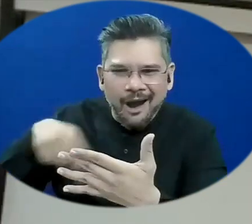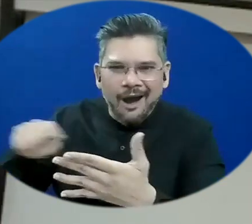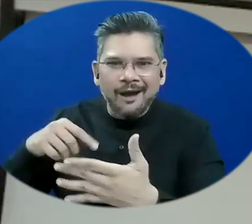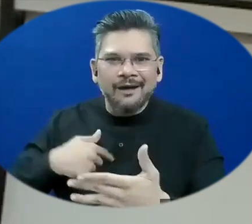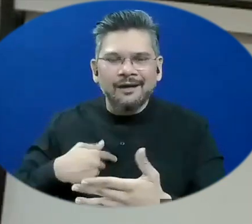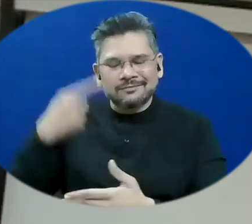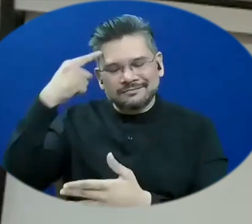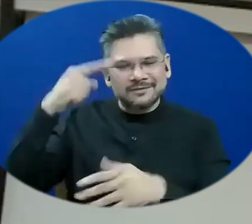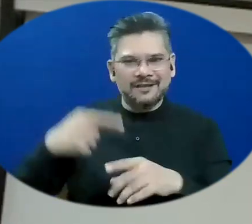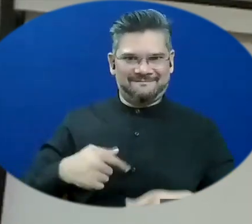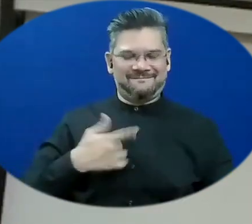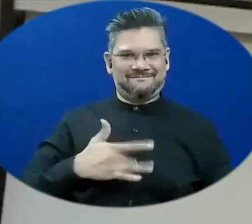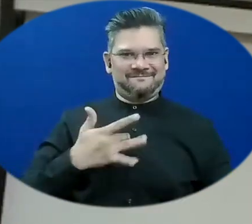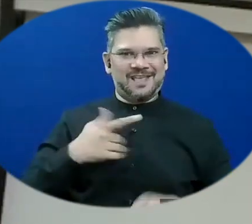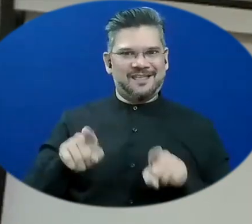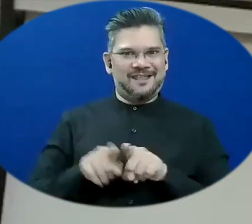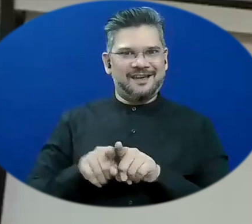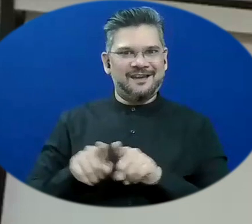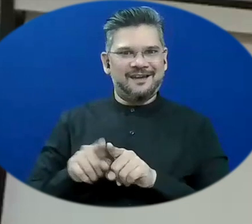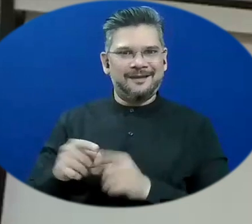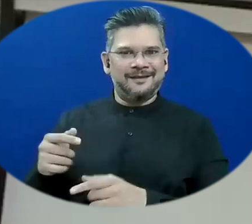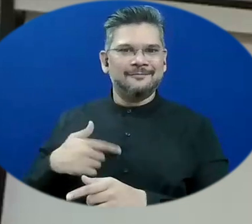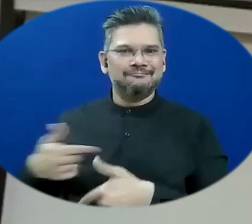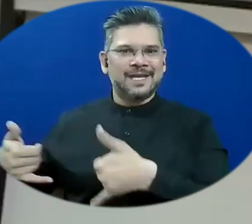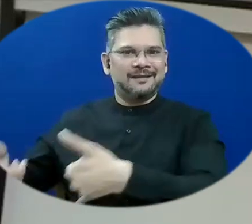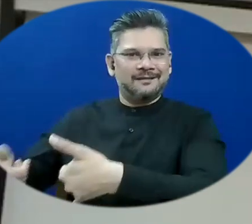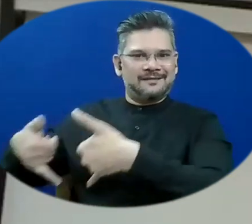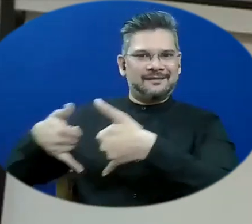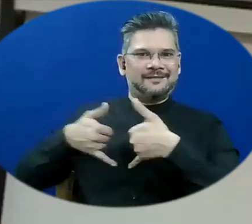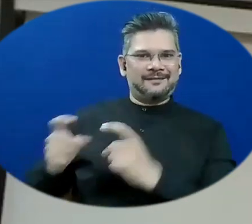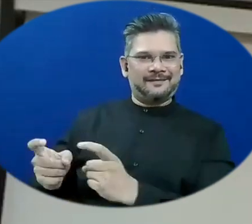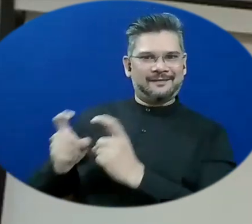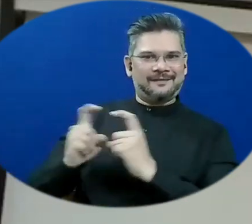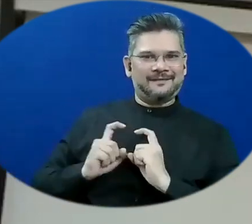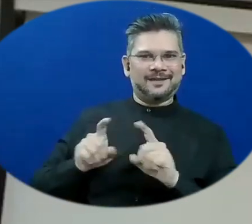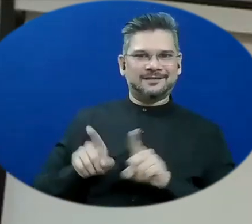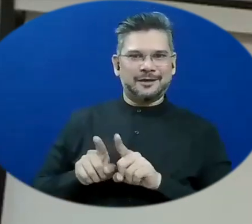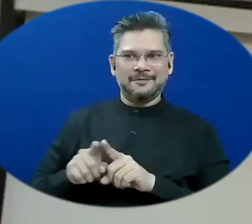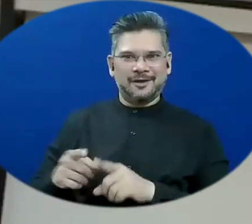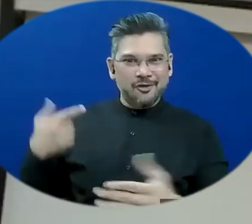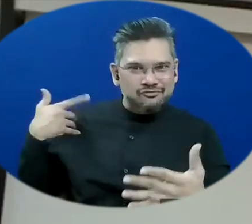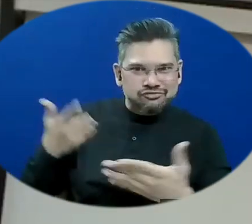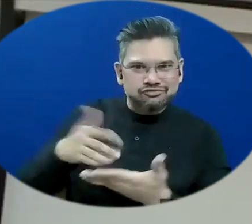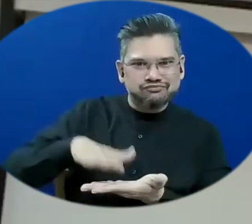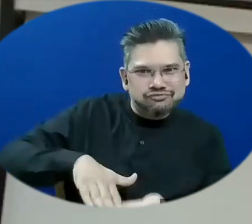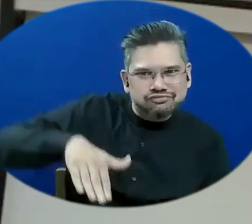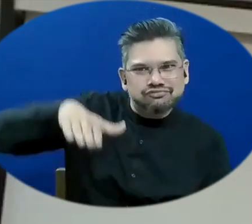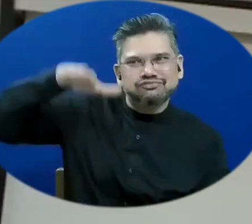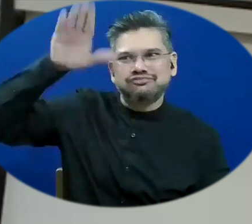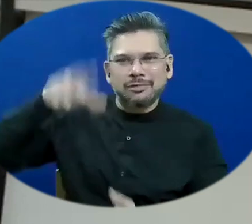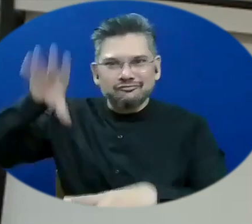what they taught me through the challenges and through the good times were the gifts that I can now share with others.